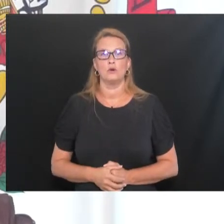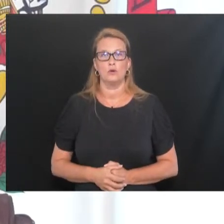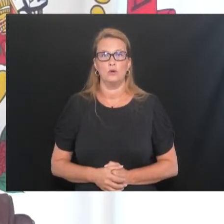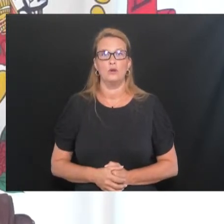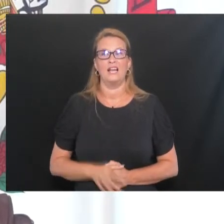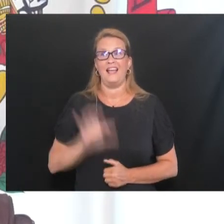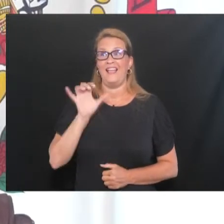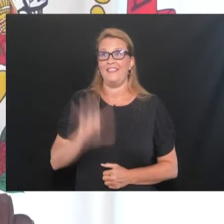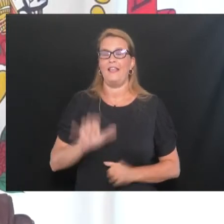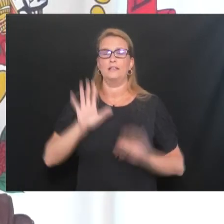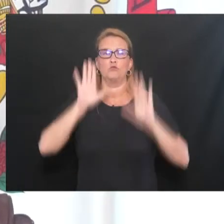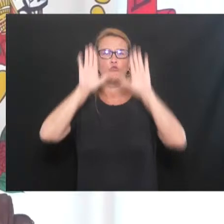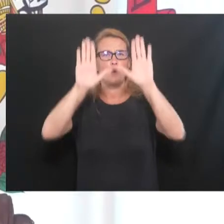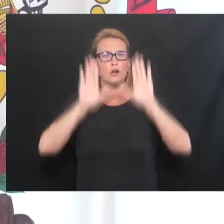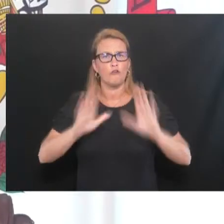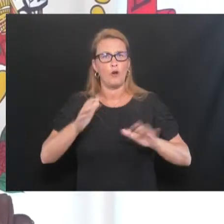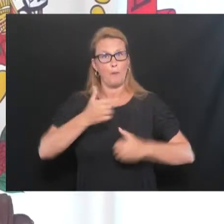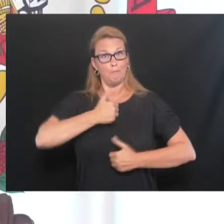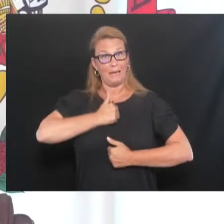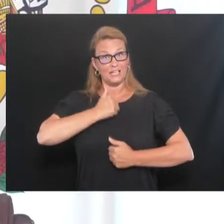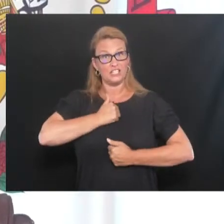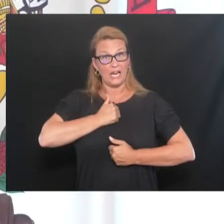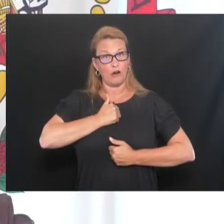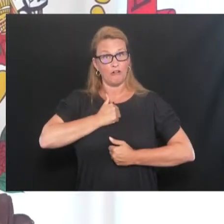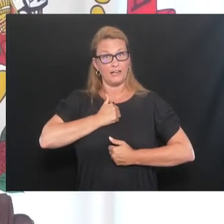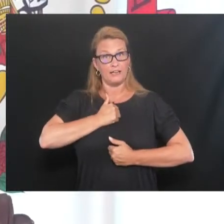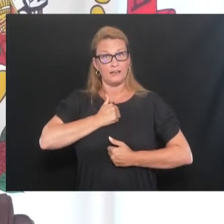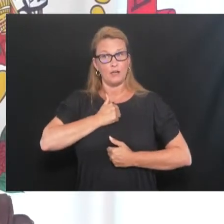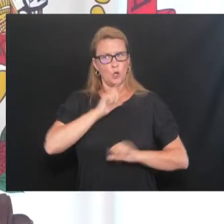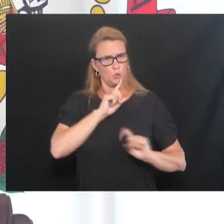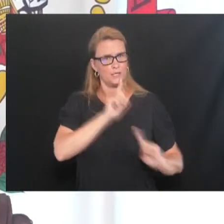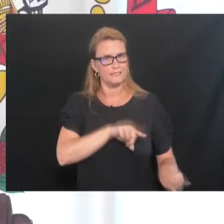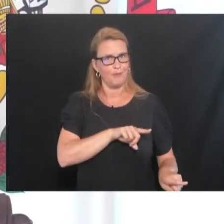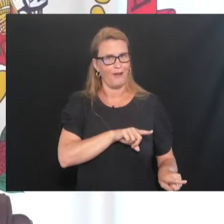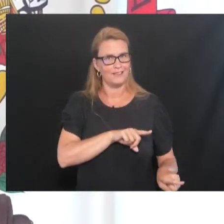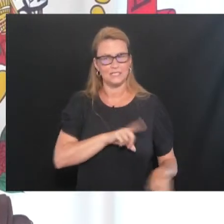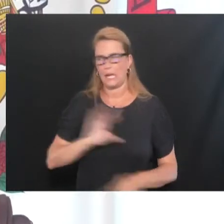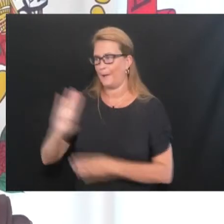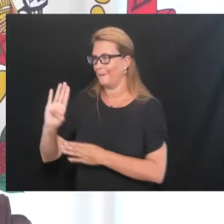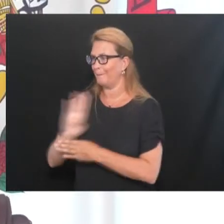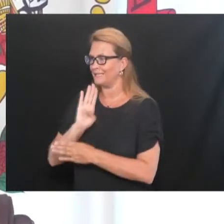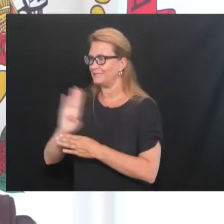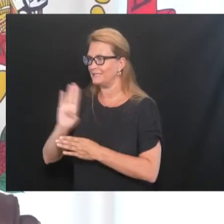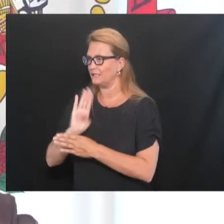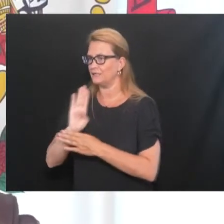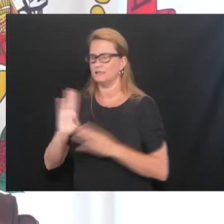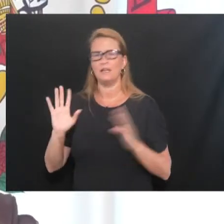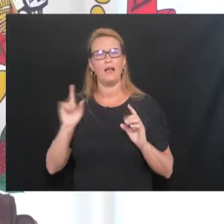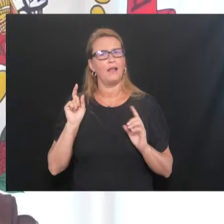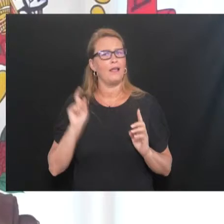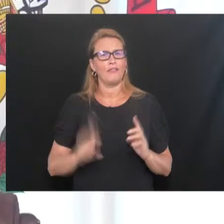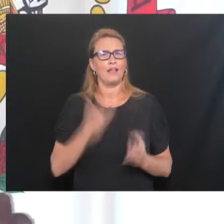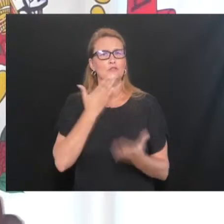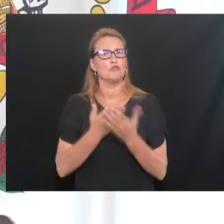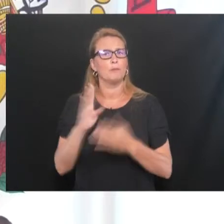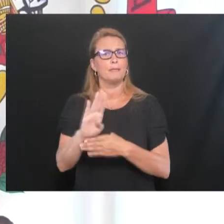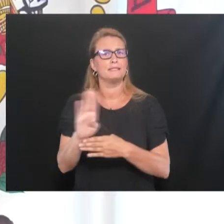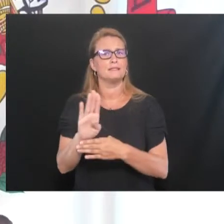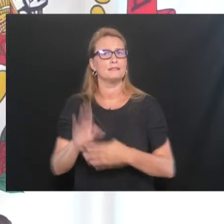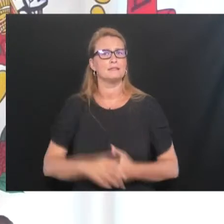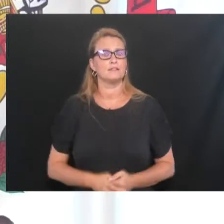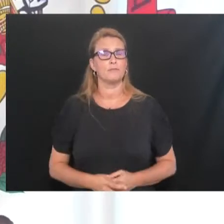great militaries do. It is always what great businesses and everybody does. And that is just this.